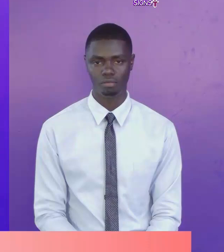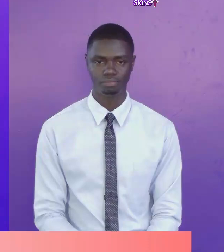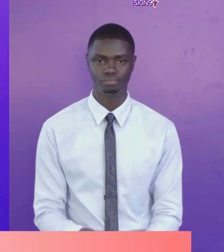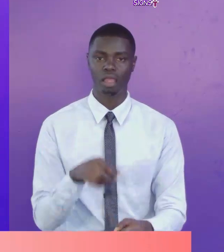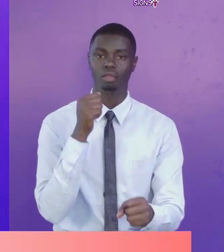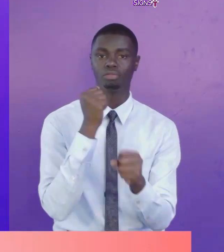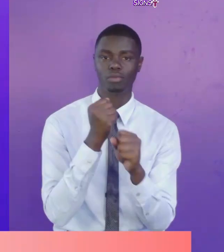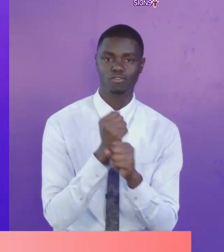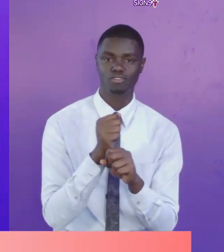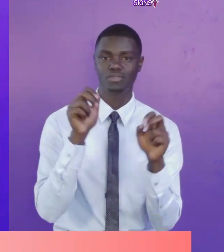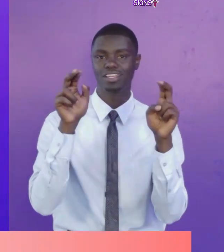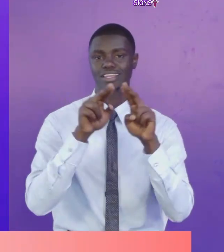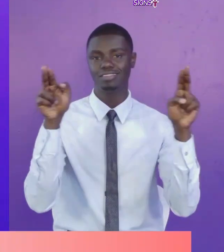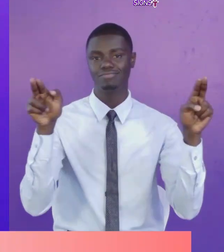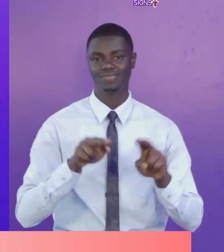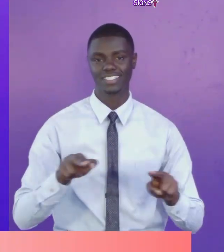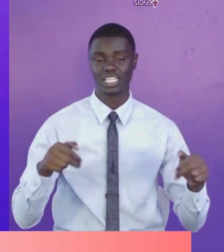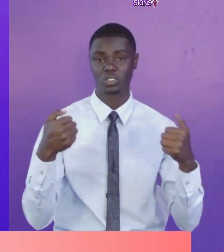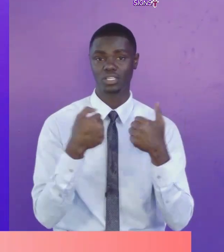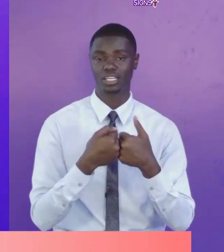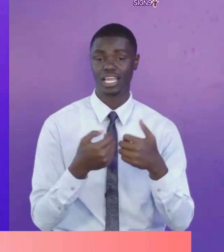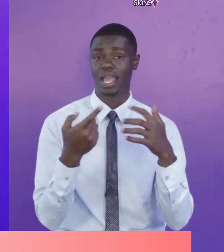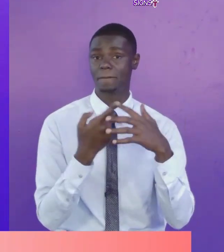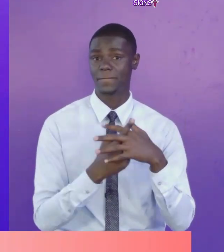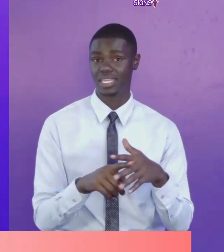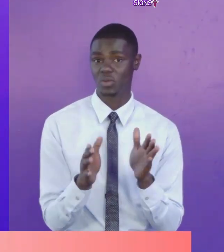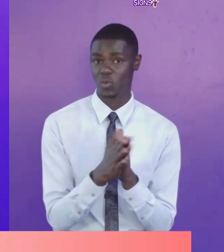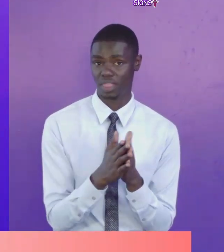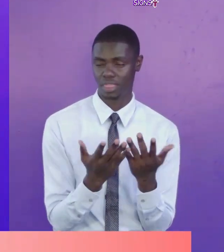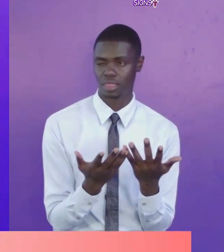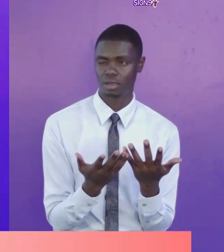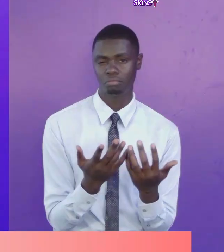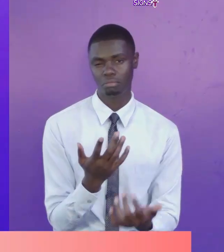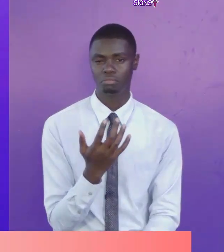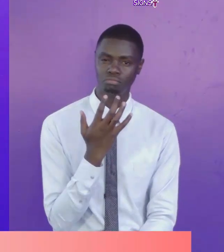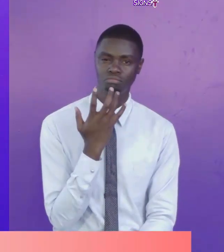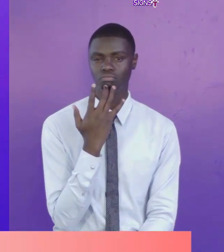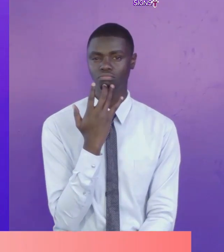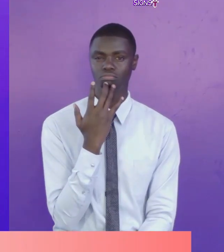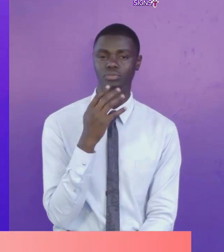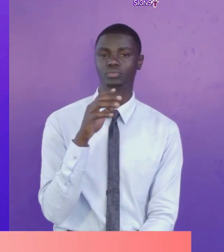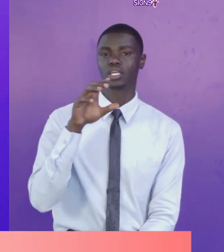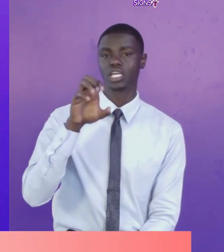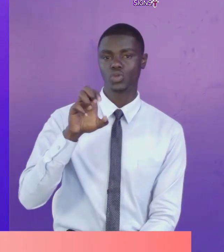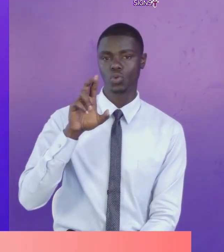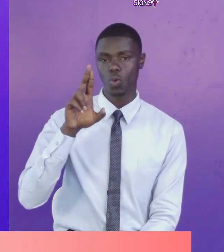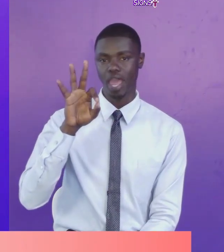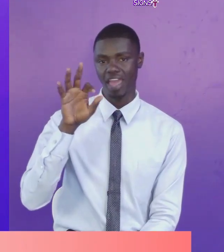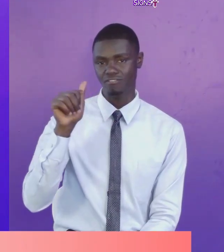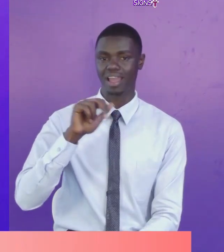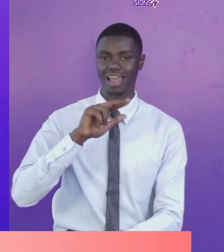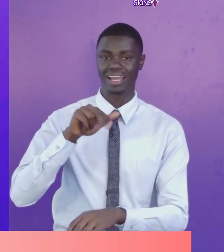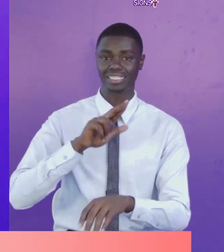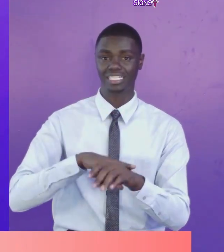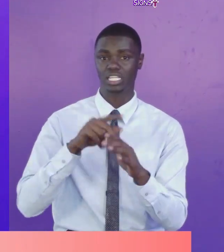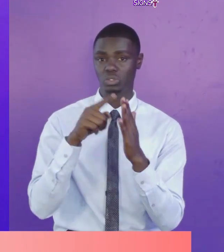in the international games. Yeah. Let's begin with the UEFA Nations League. You saw how